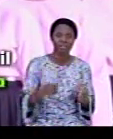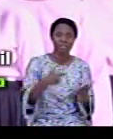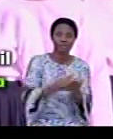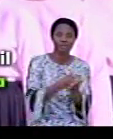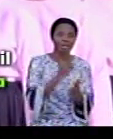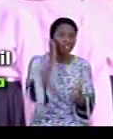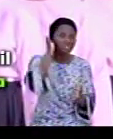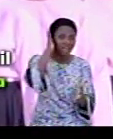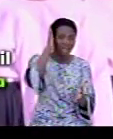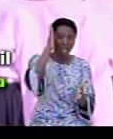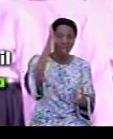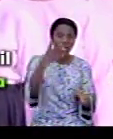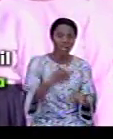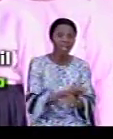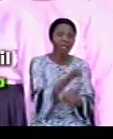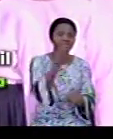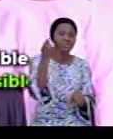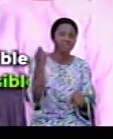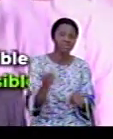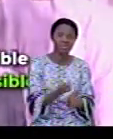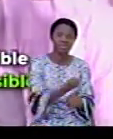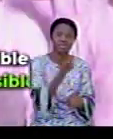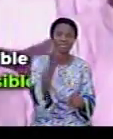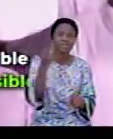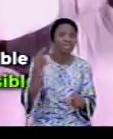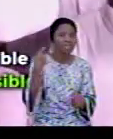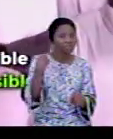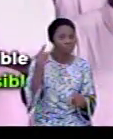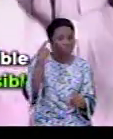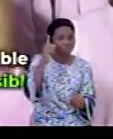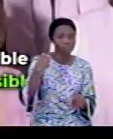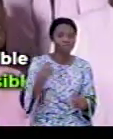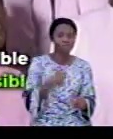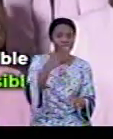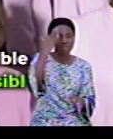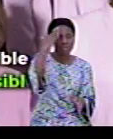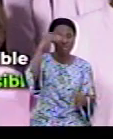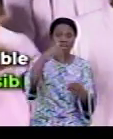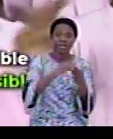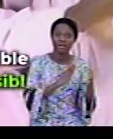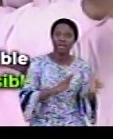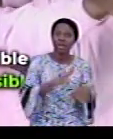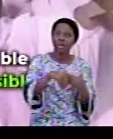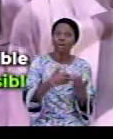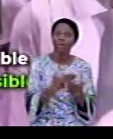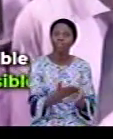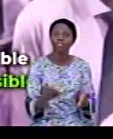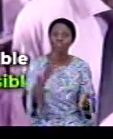shall prevail. For we know in Christ all things are